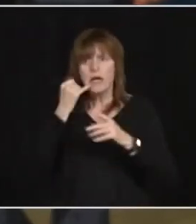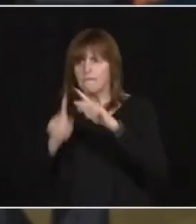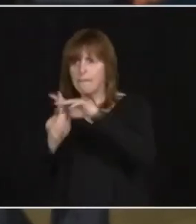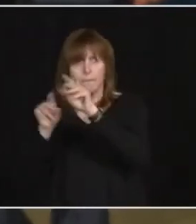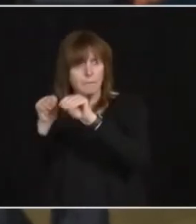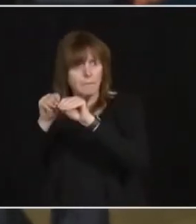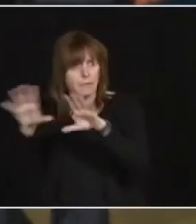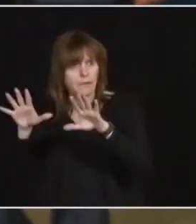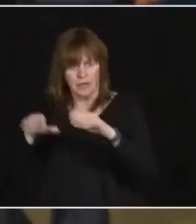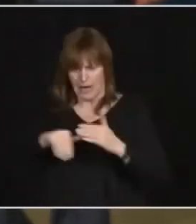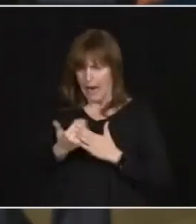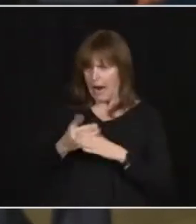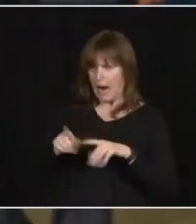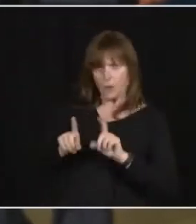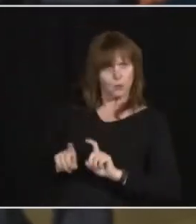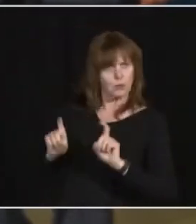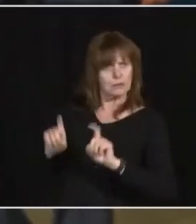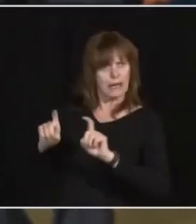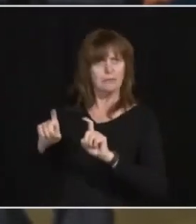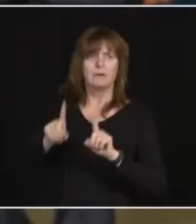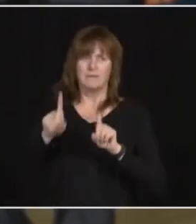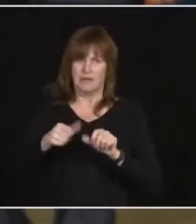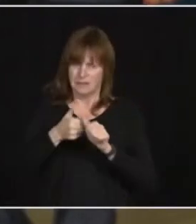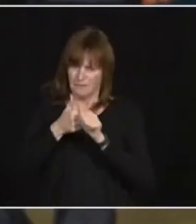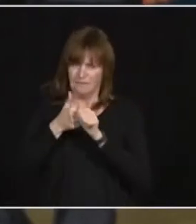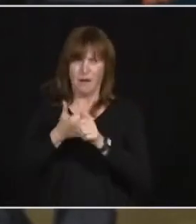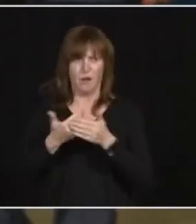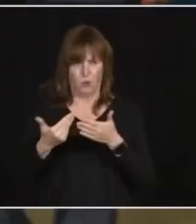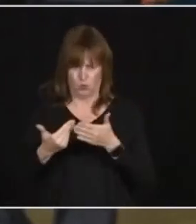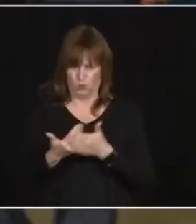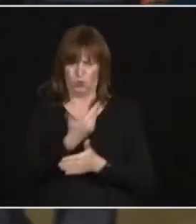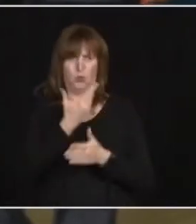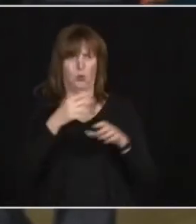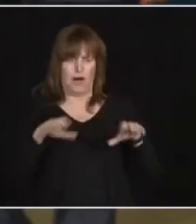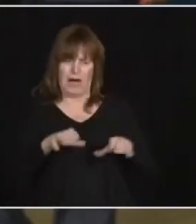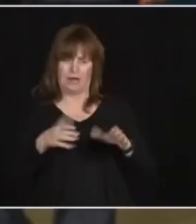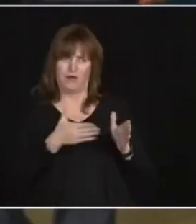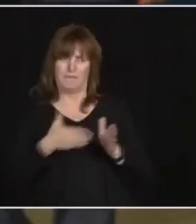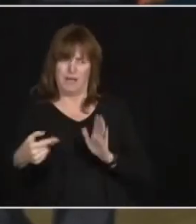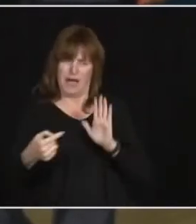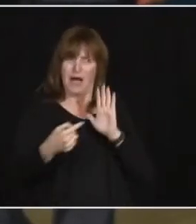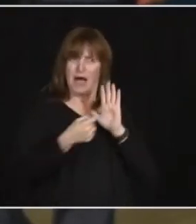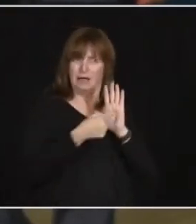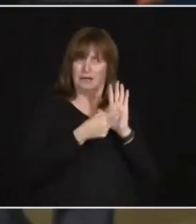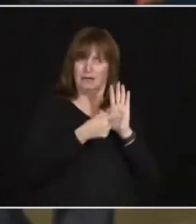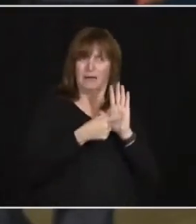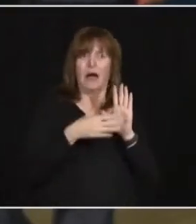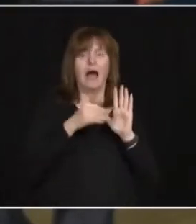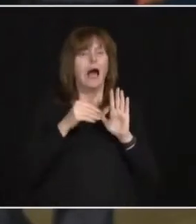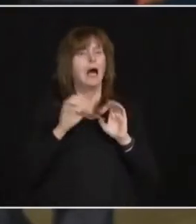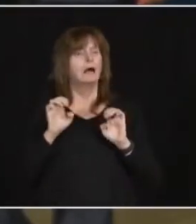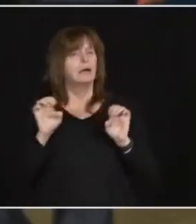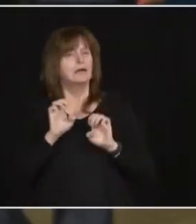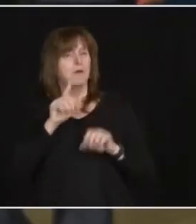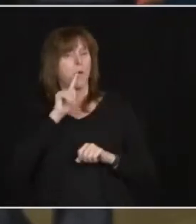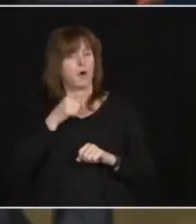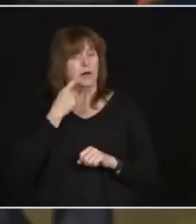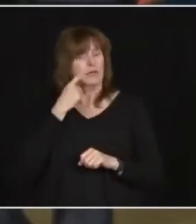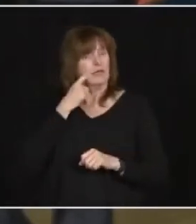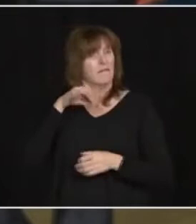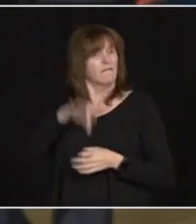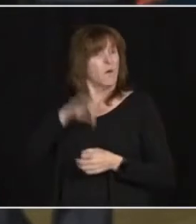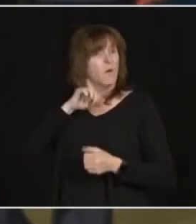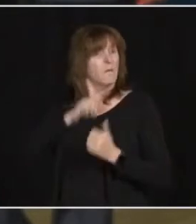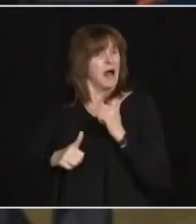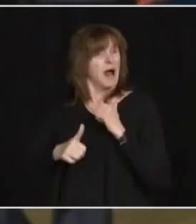our new action plan and emergency order, building on our previous efforts. And we will continue to